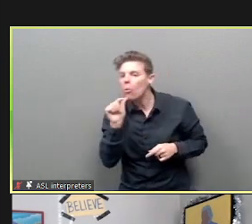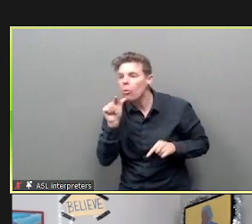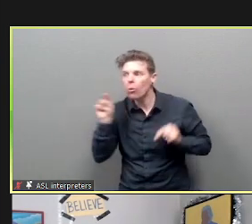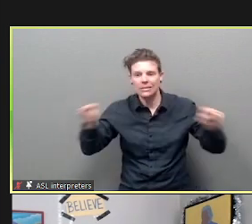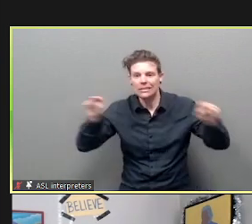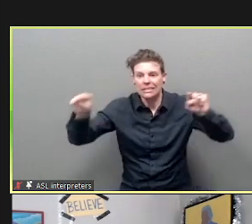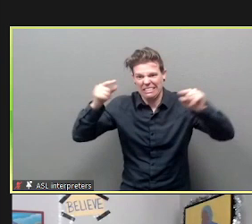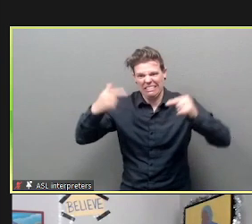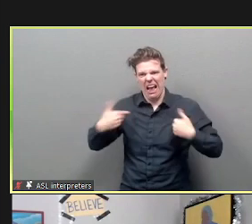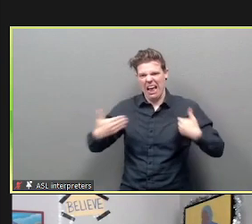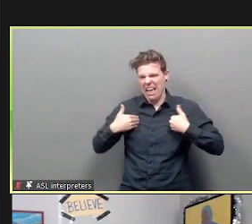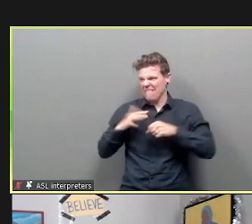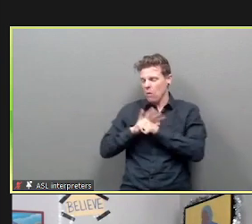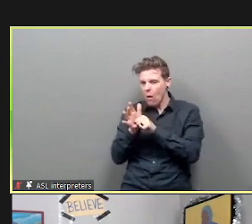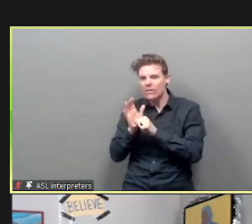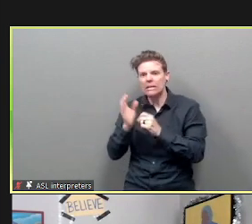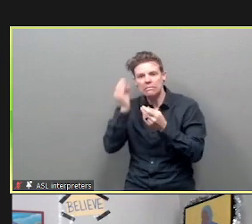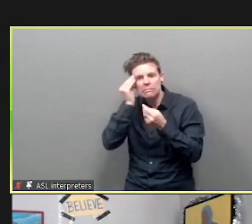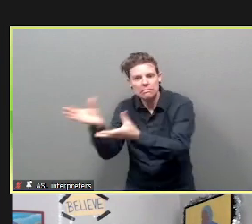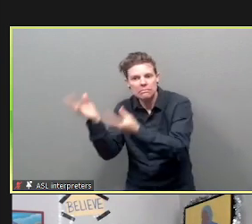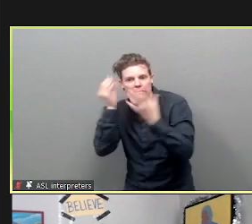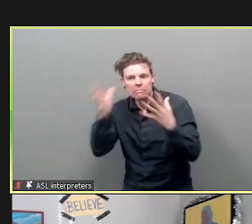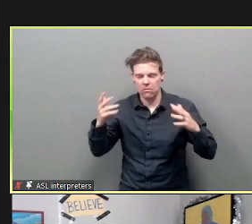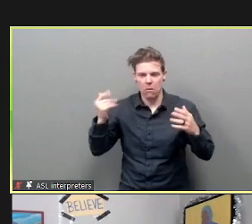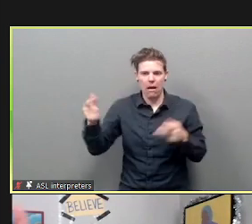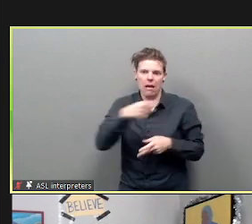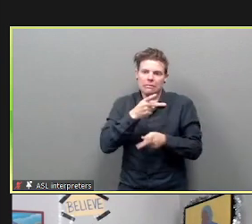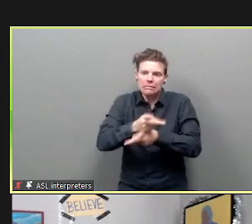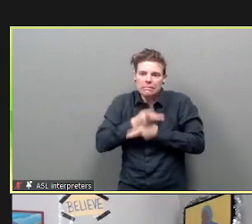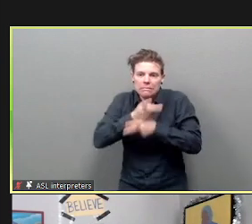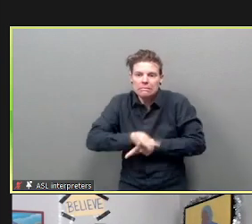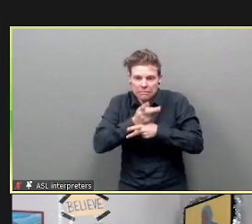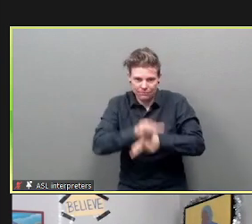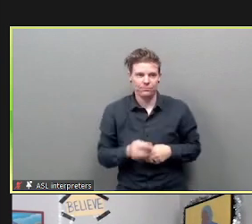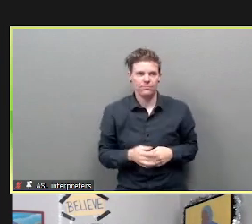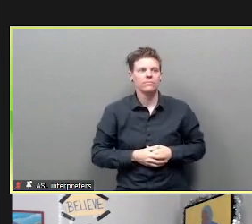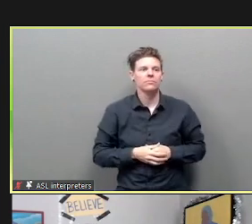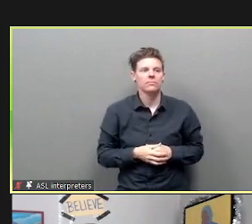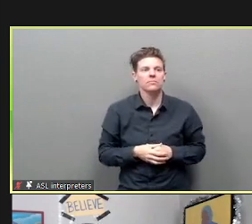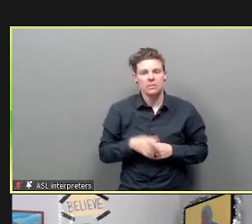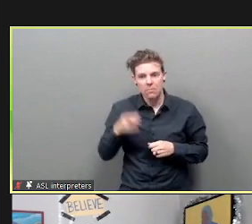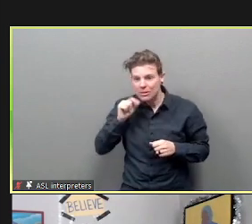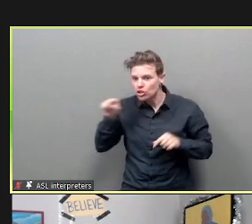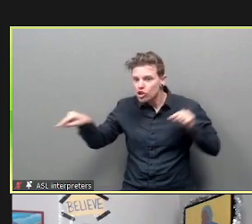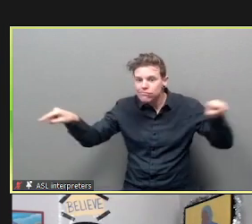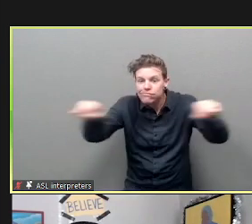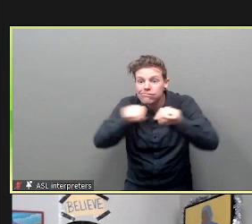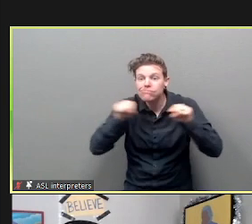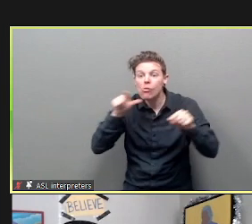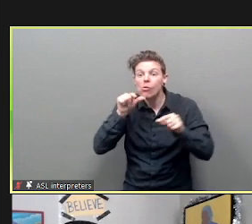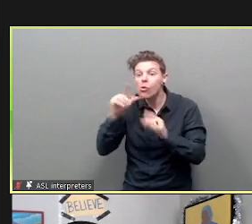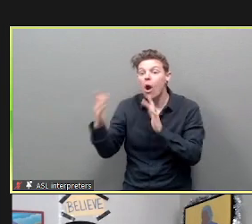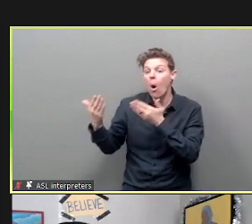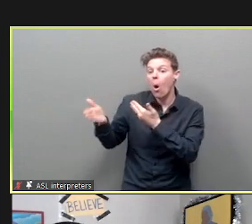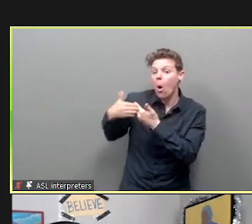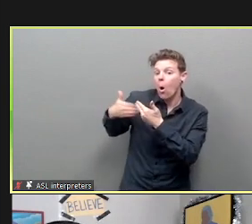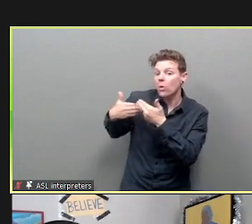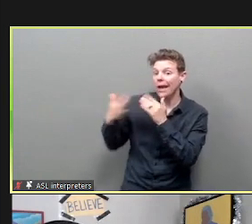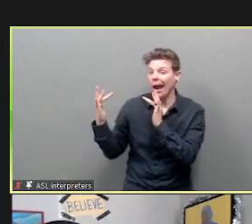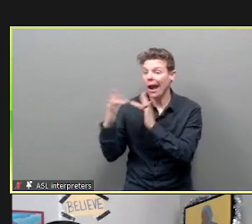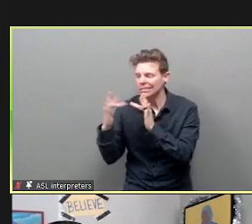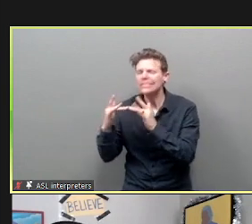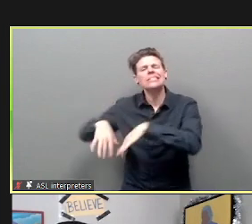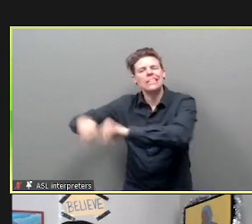that they can reduce exposure to other people. So that's that column. The next column is the negative